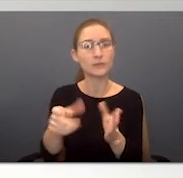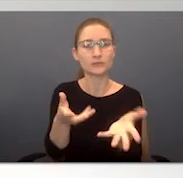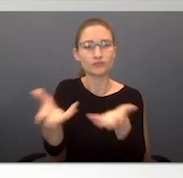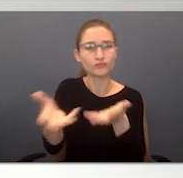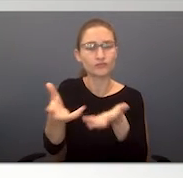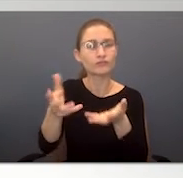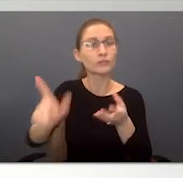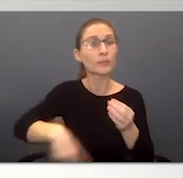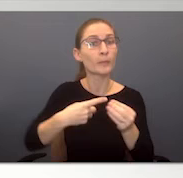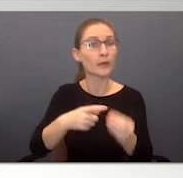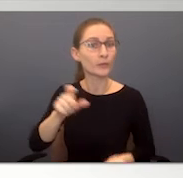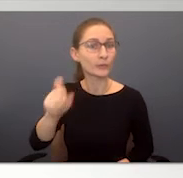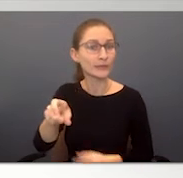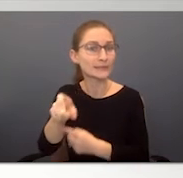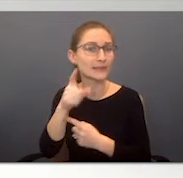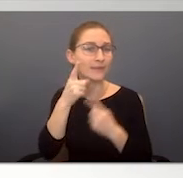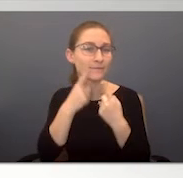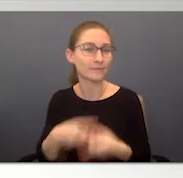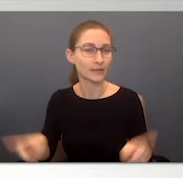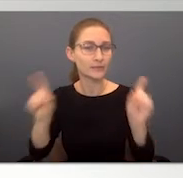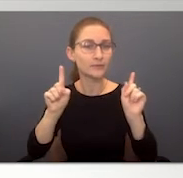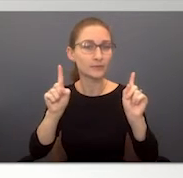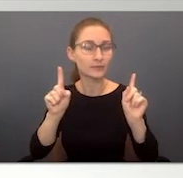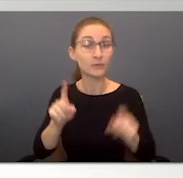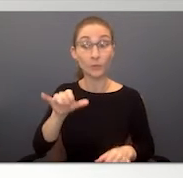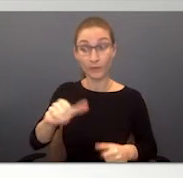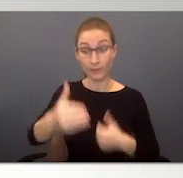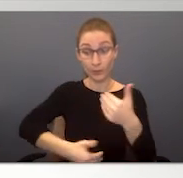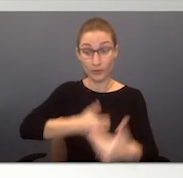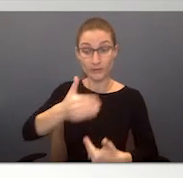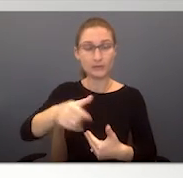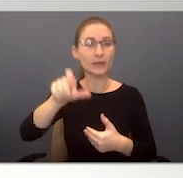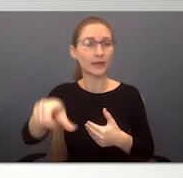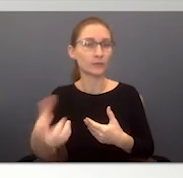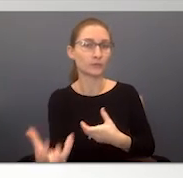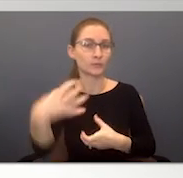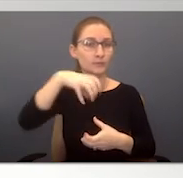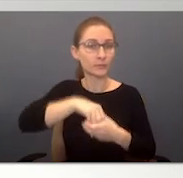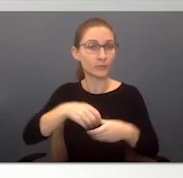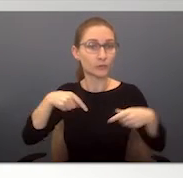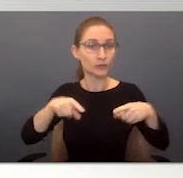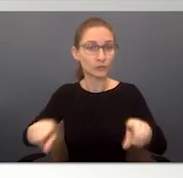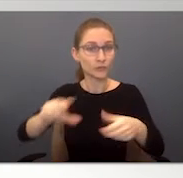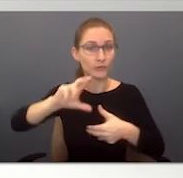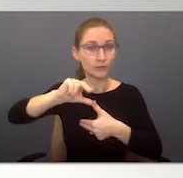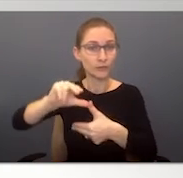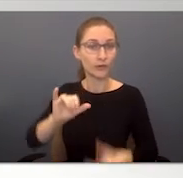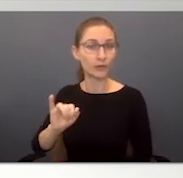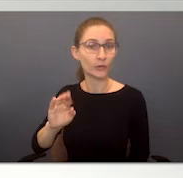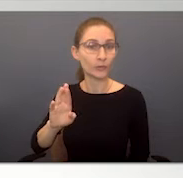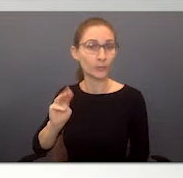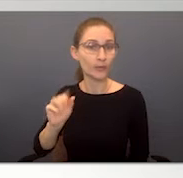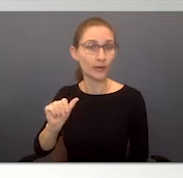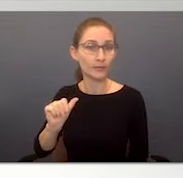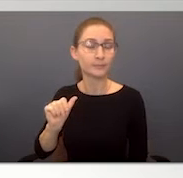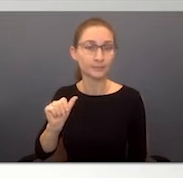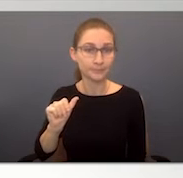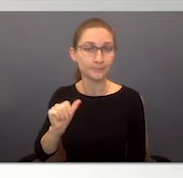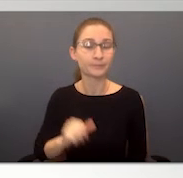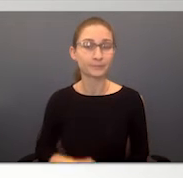And part of that advocacy was me staying up to date as far as how fast my home was being